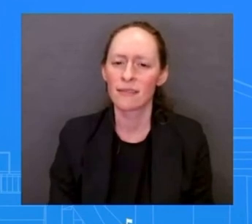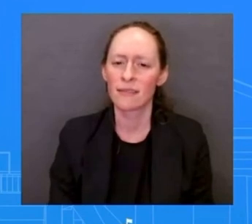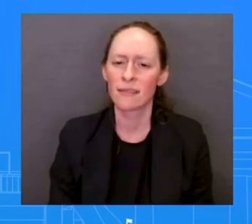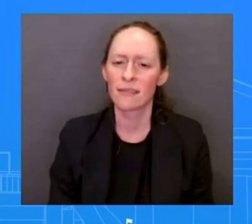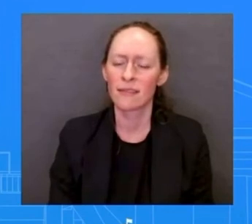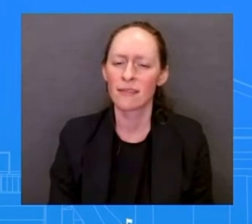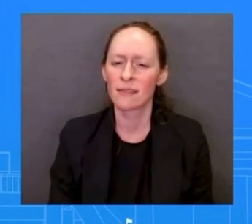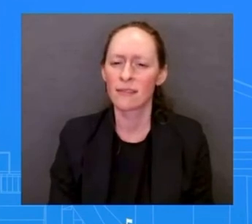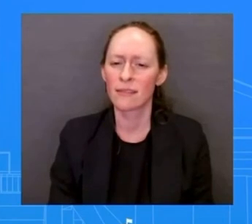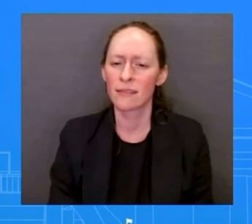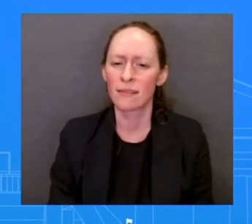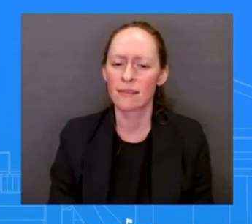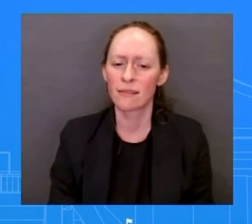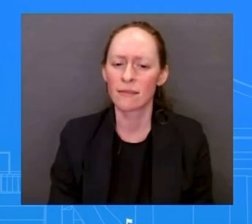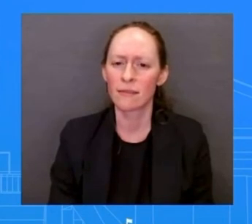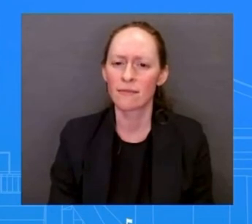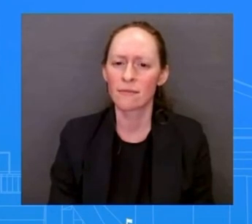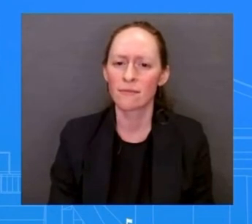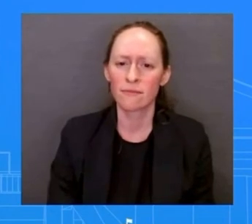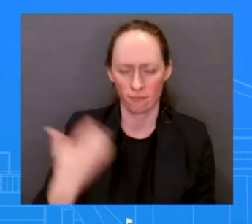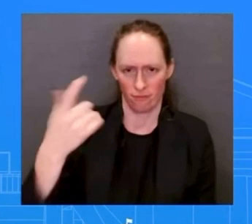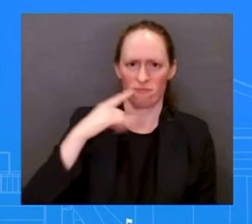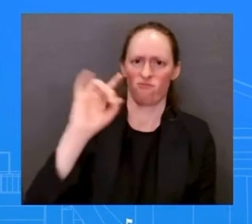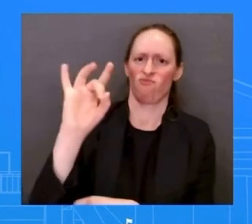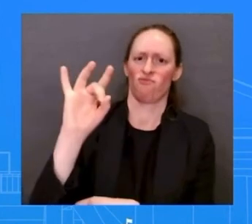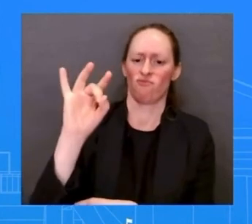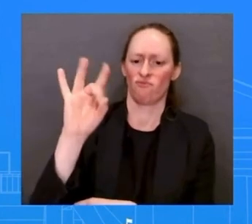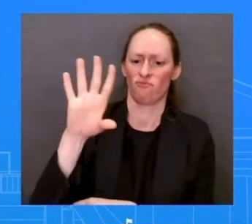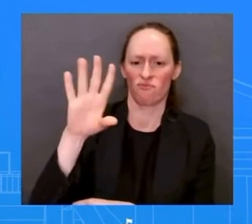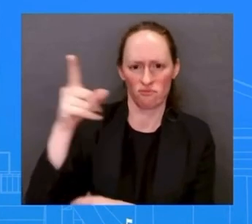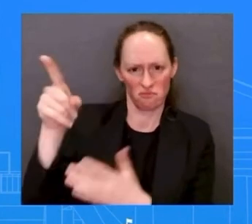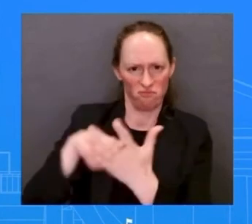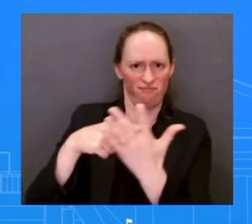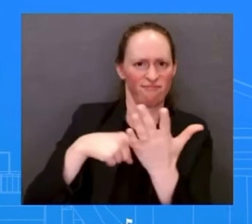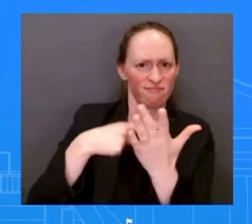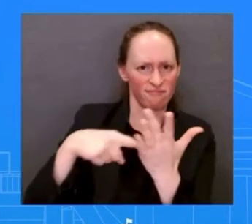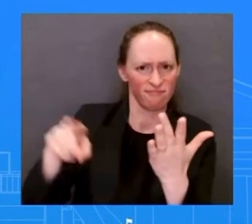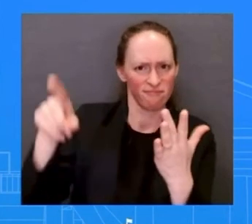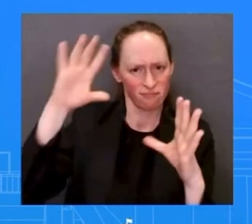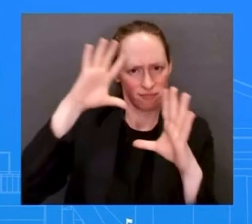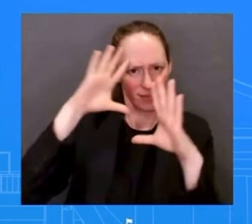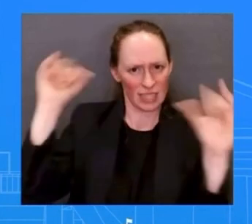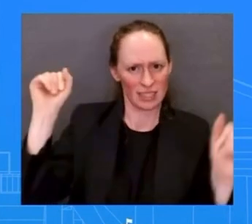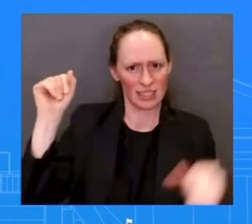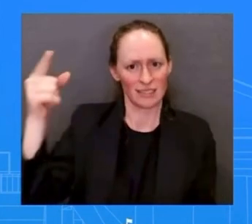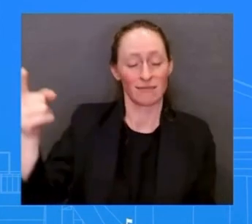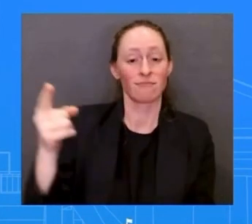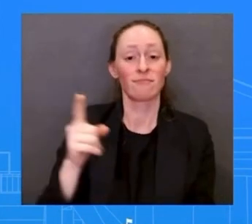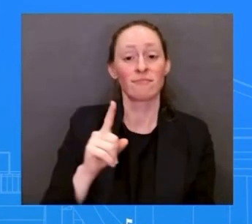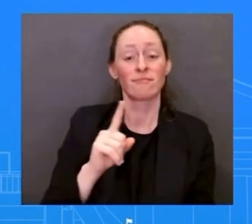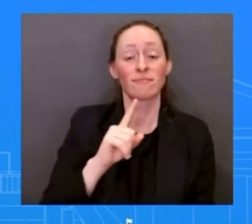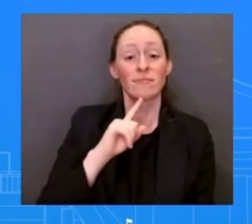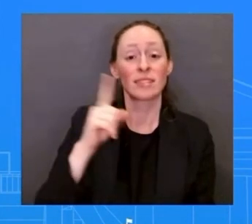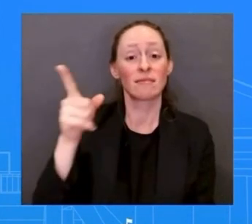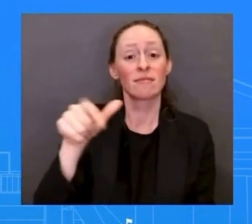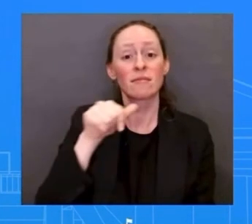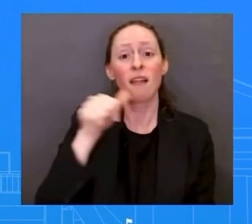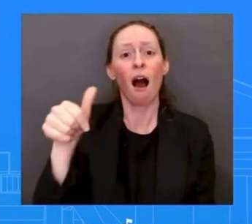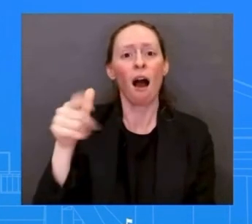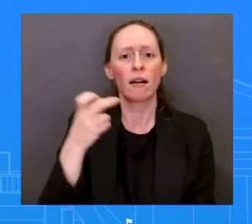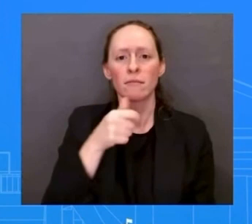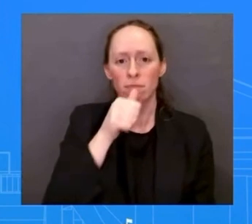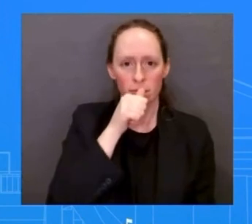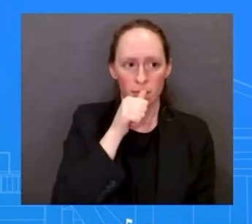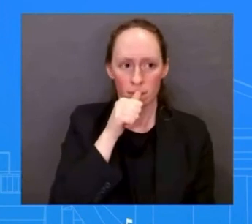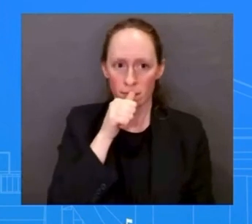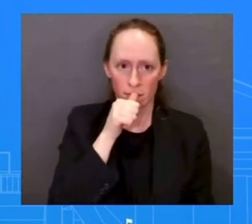Afghanistan After Action Report, and saying this is another blatant attempt to hide the Biden administration's culpability in the chaotic and deadly evacuation from